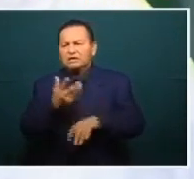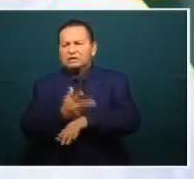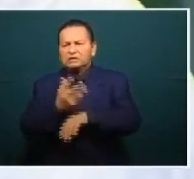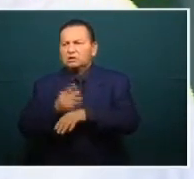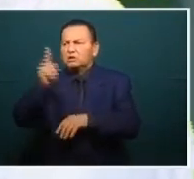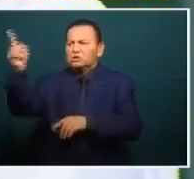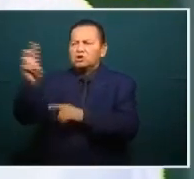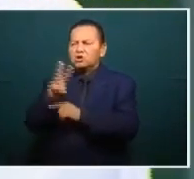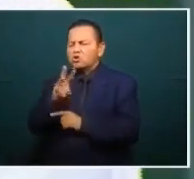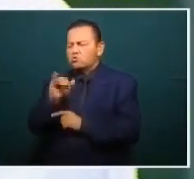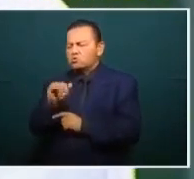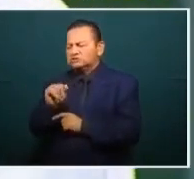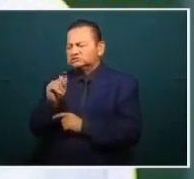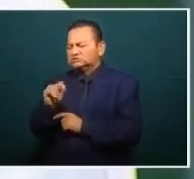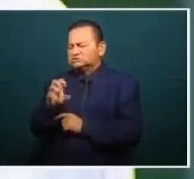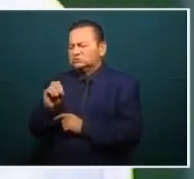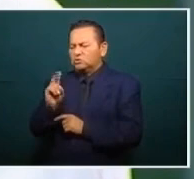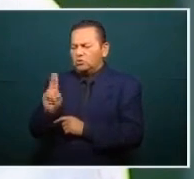confrontation.